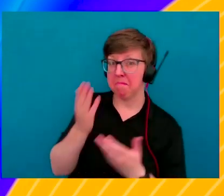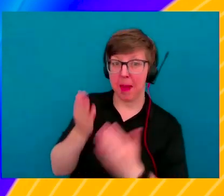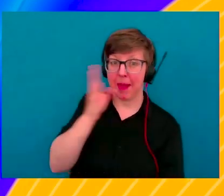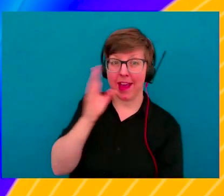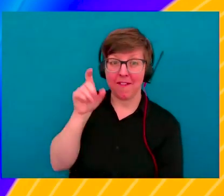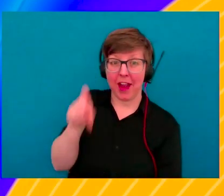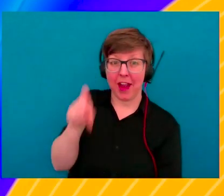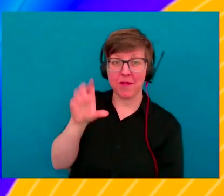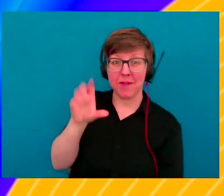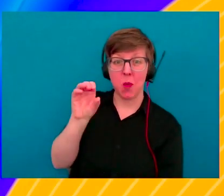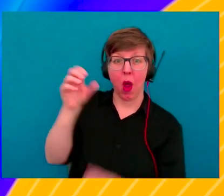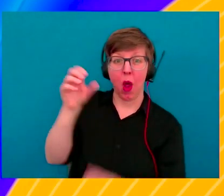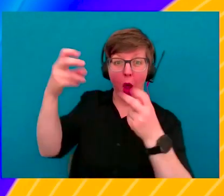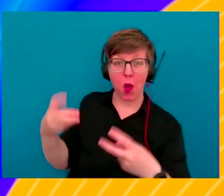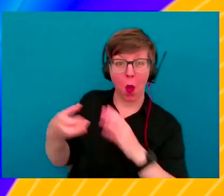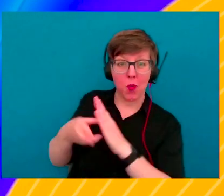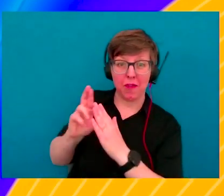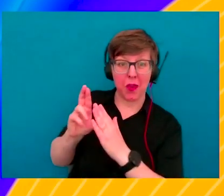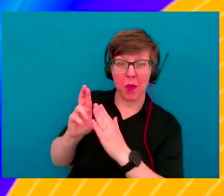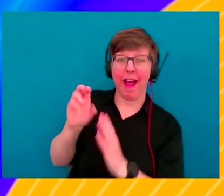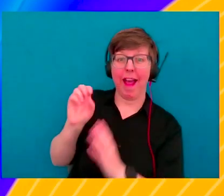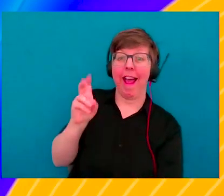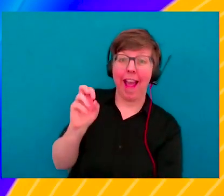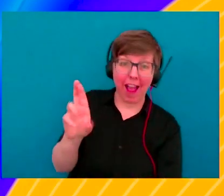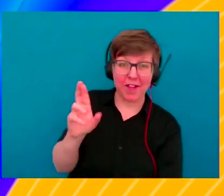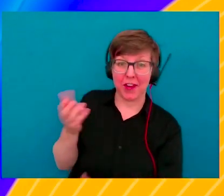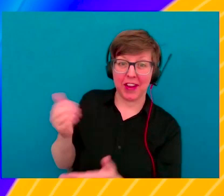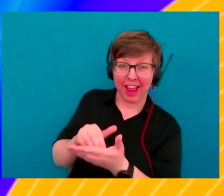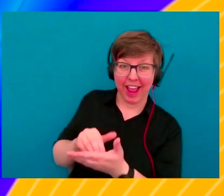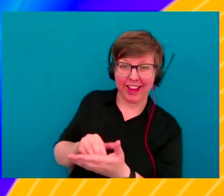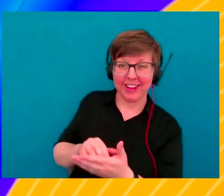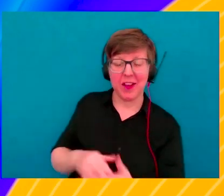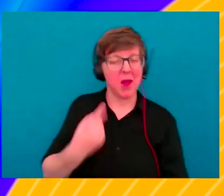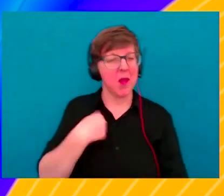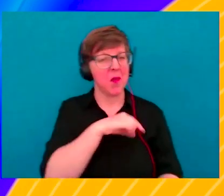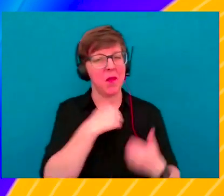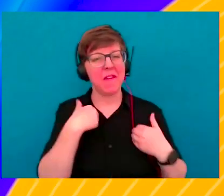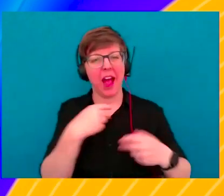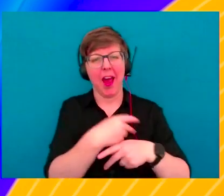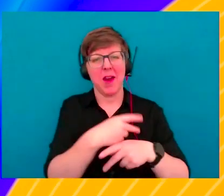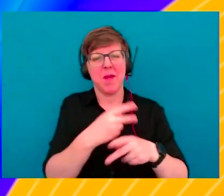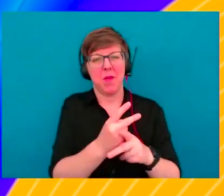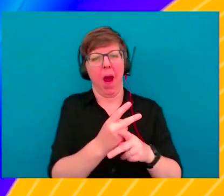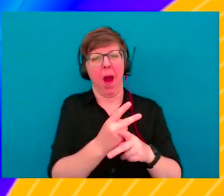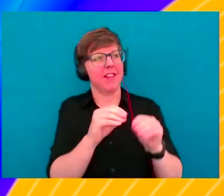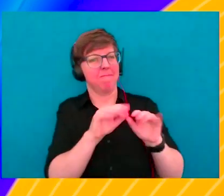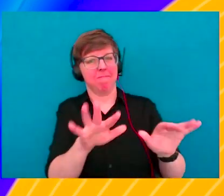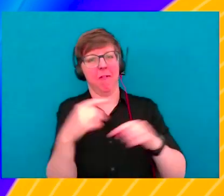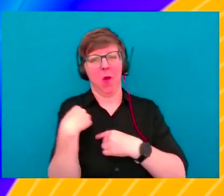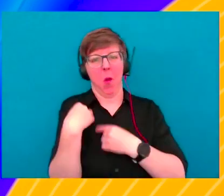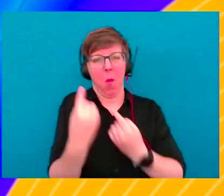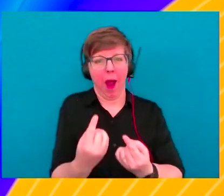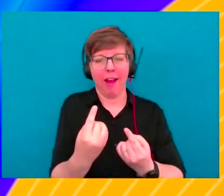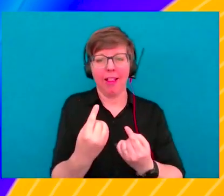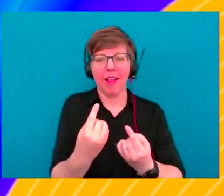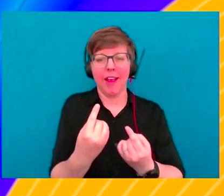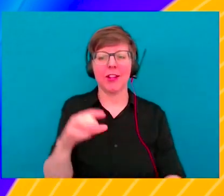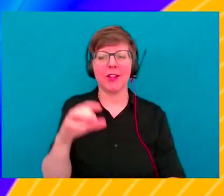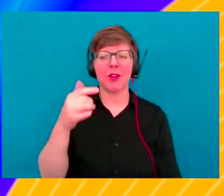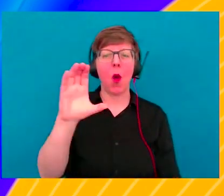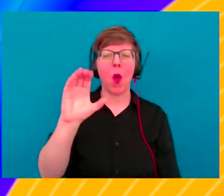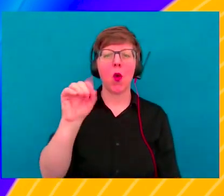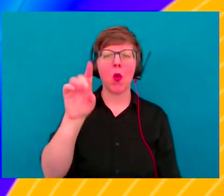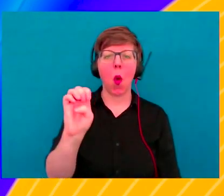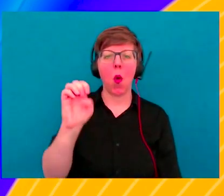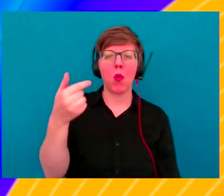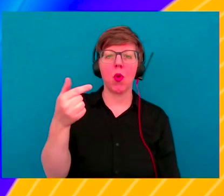ironically, so you know, we've had a product out there for a while, you know, called Code Guru, which actually does do automatic code reviews. That's true. And